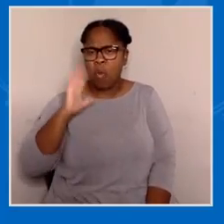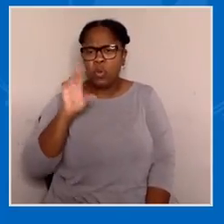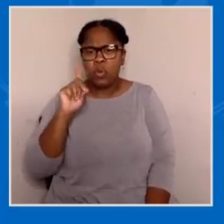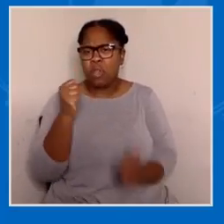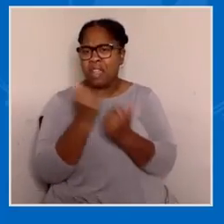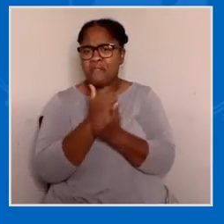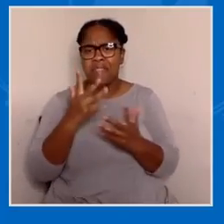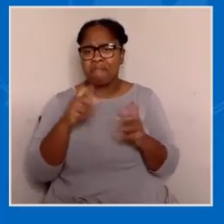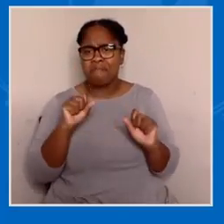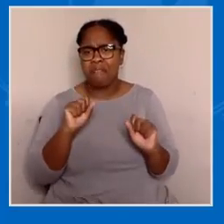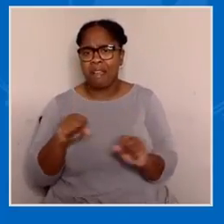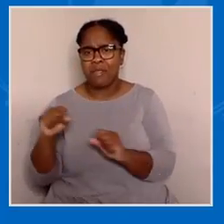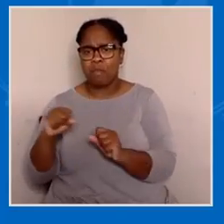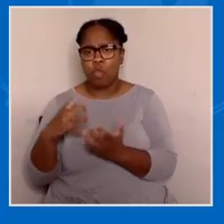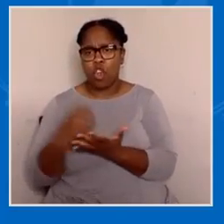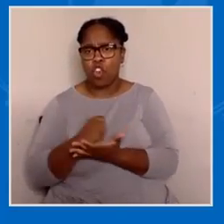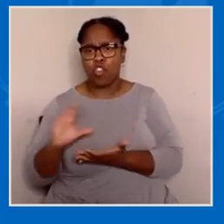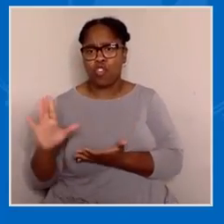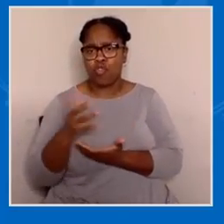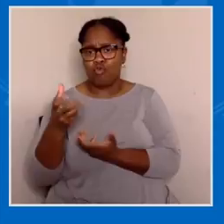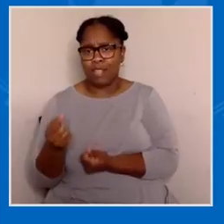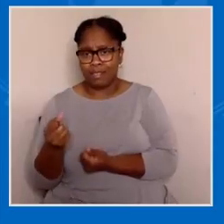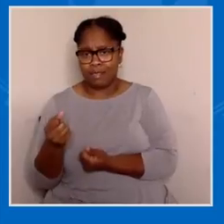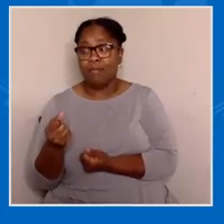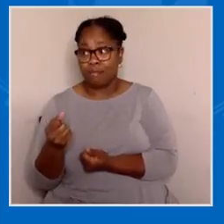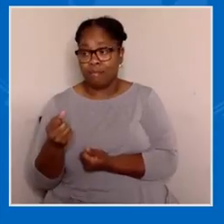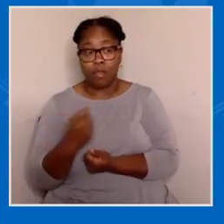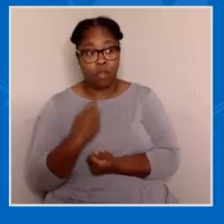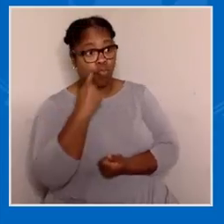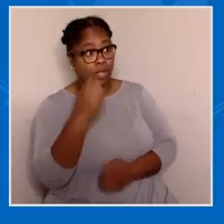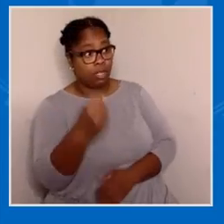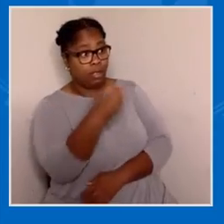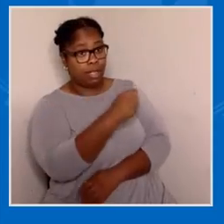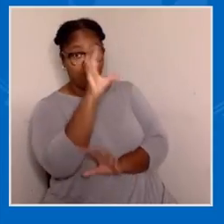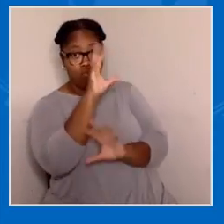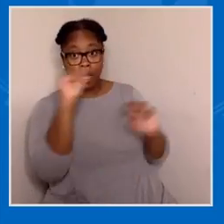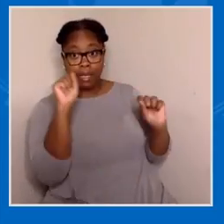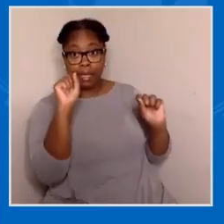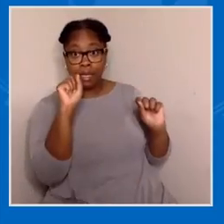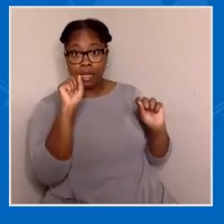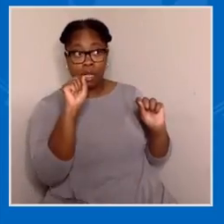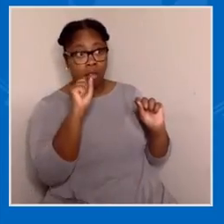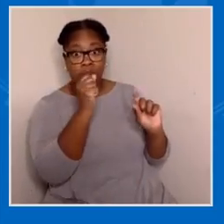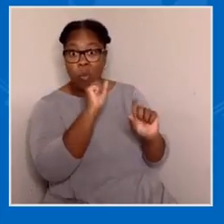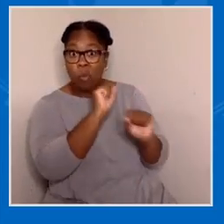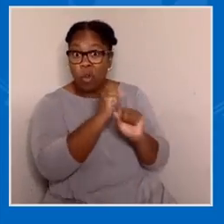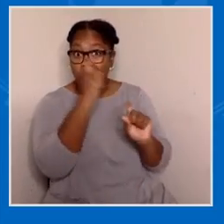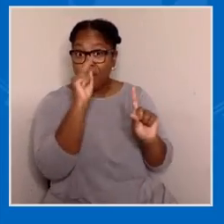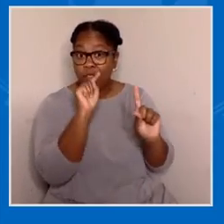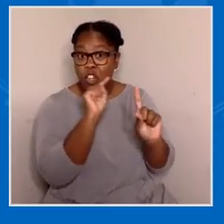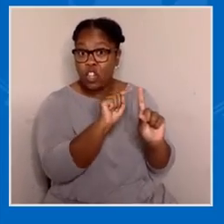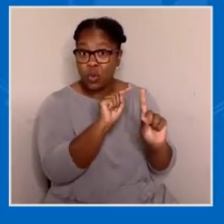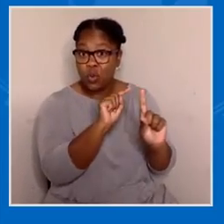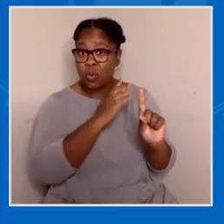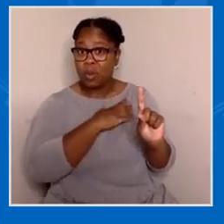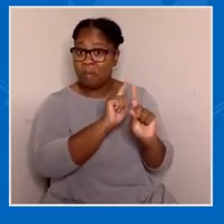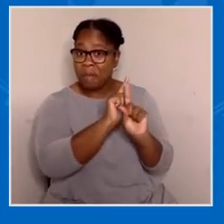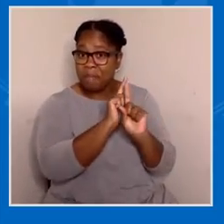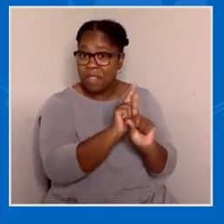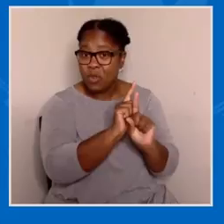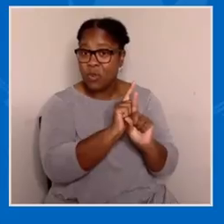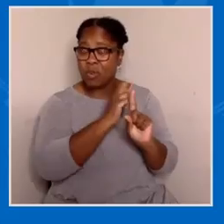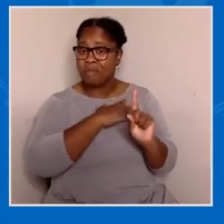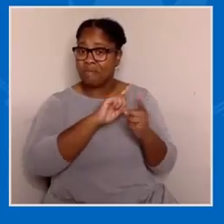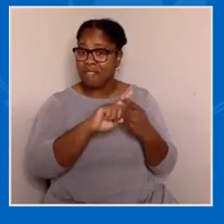it. Mr. President-elect, working for you, having you as a mentor and friend, has been